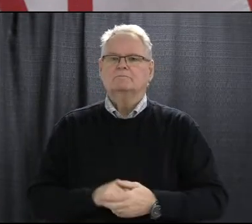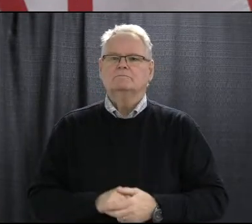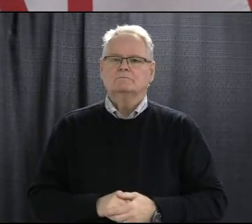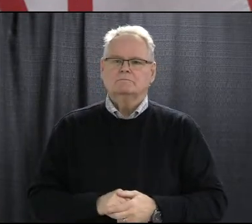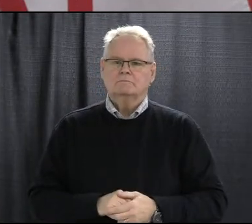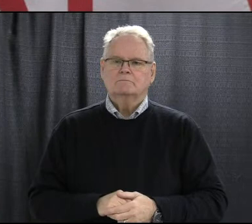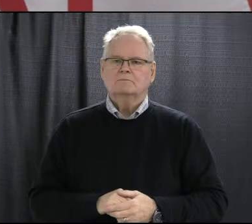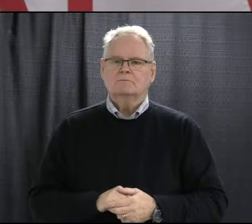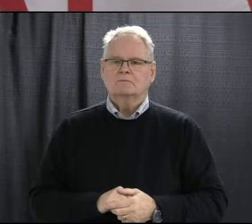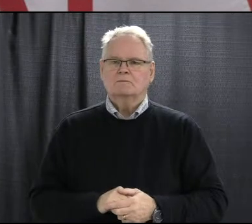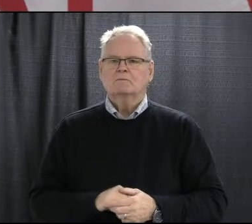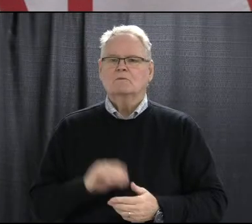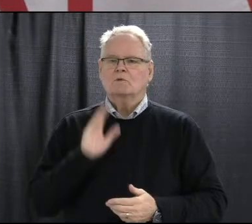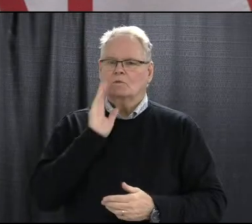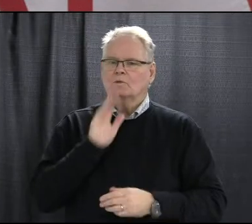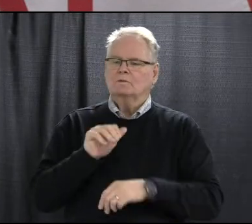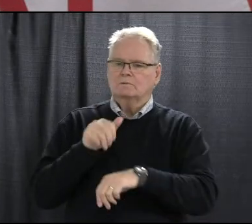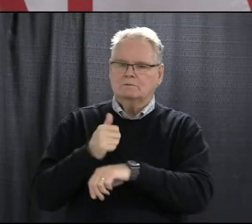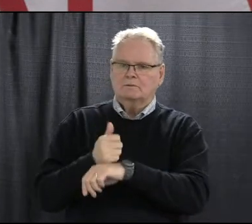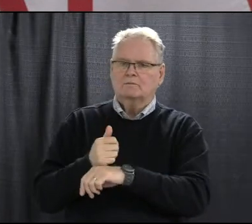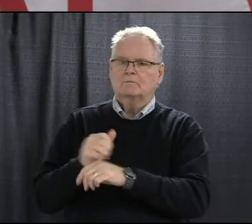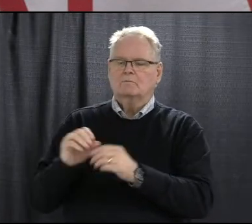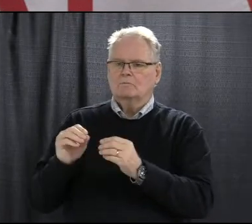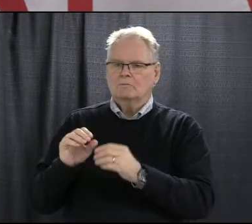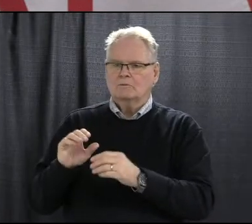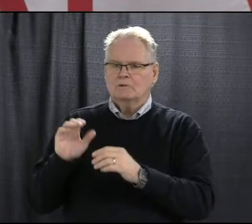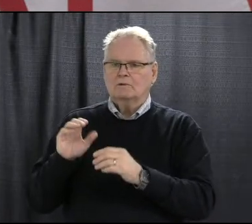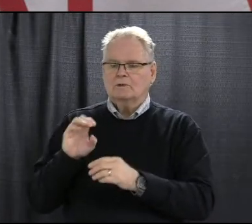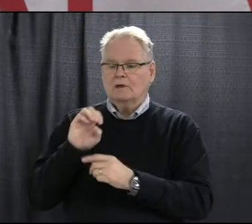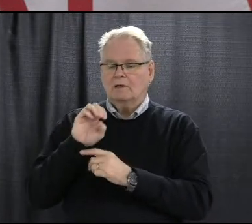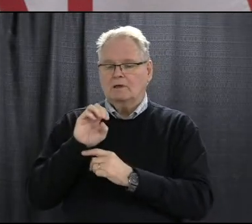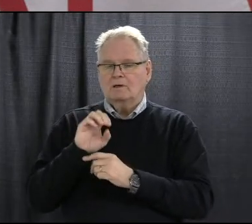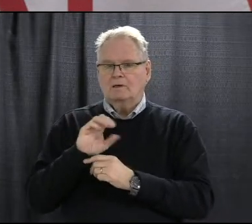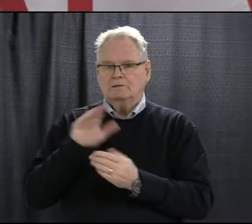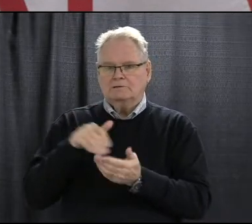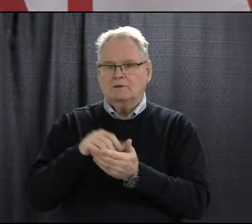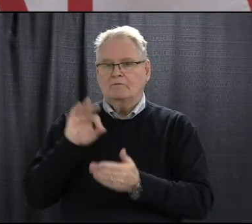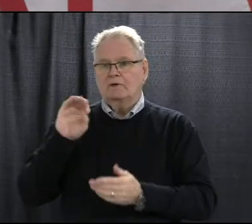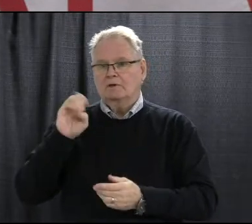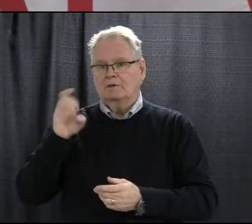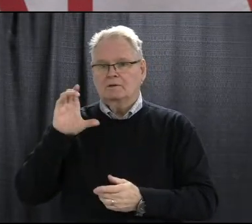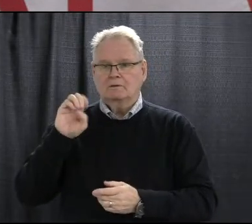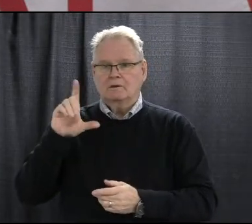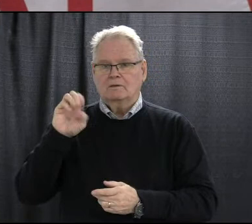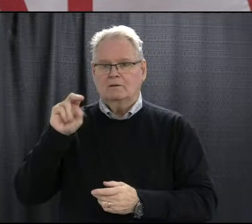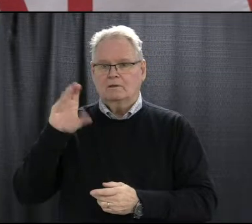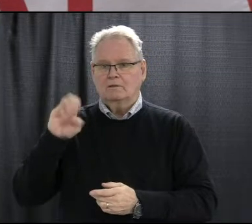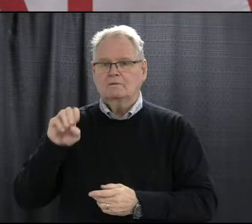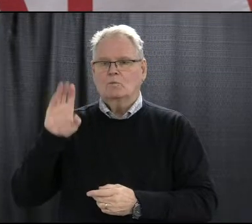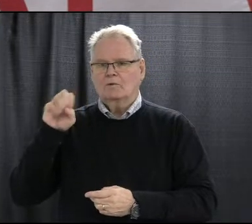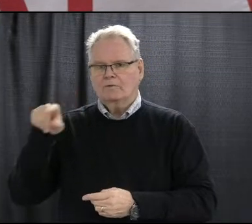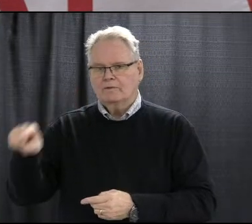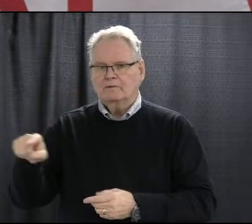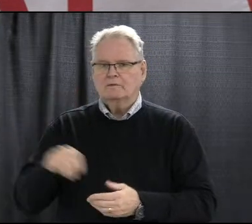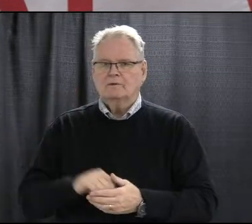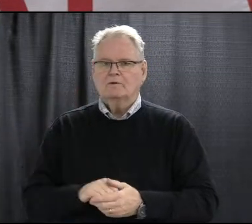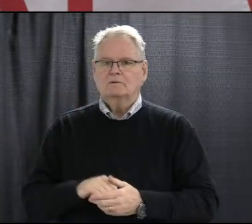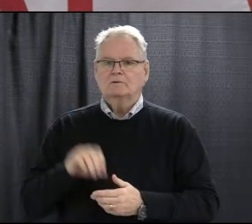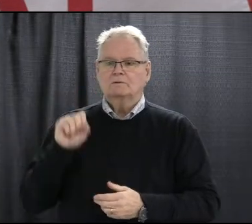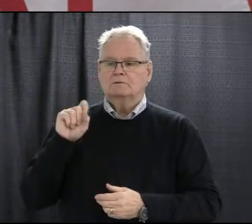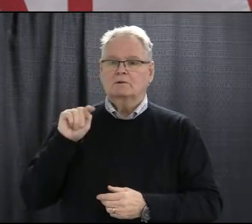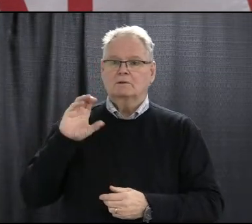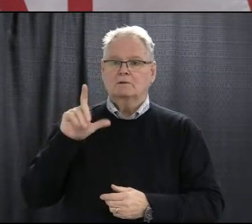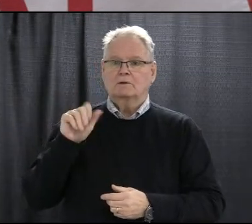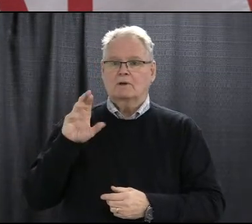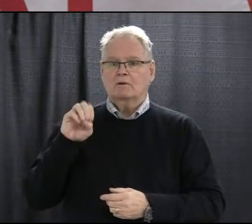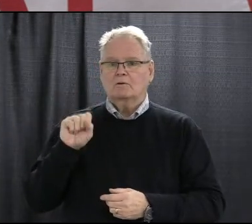of excellence. The new emergency department at the Health Sciences Centre will be senior friendly. And while